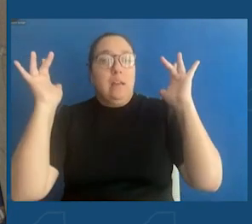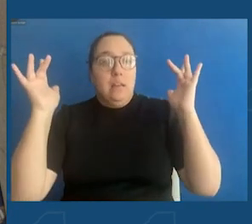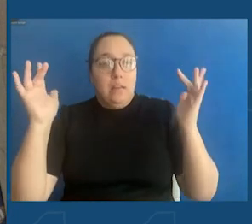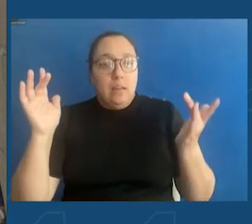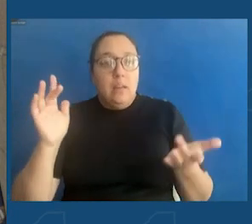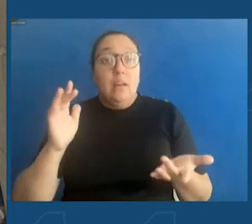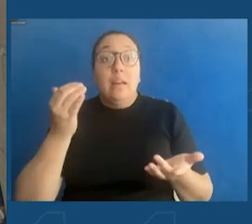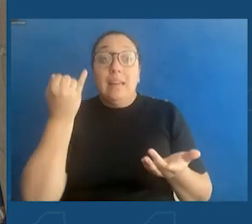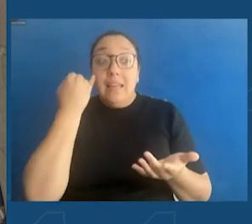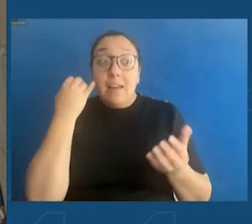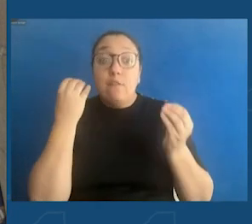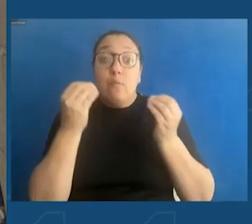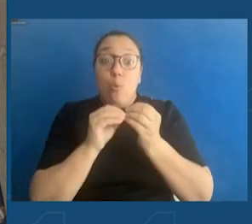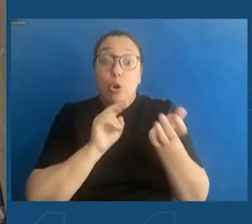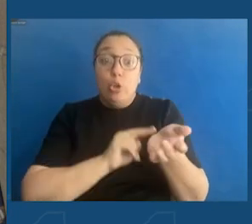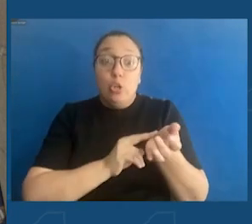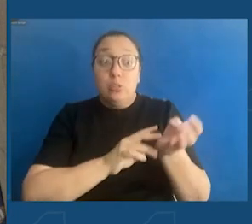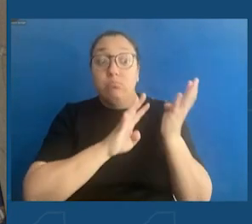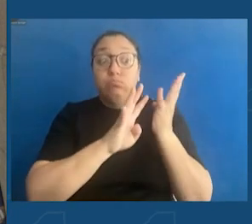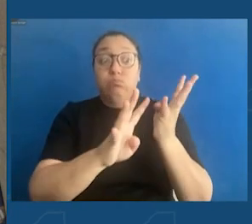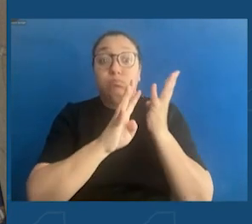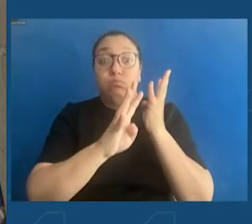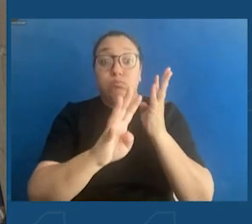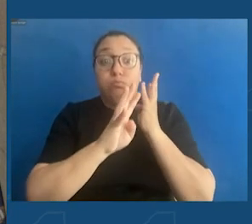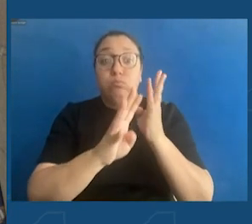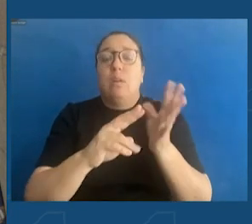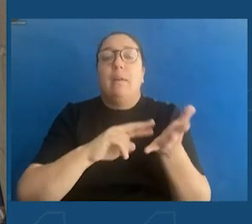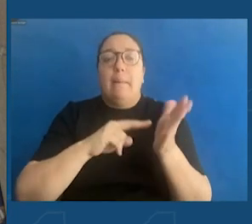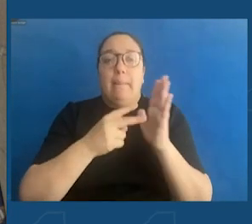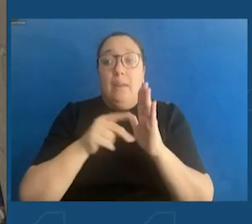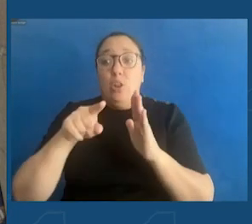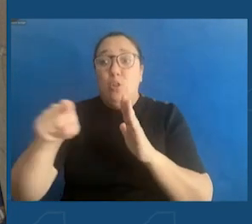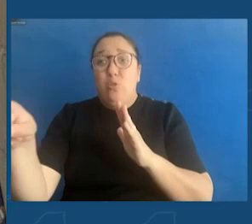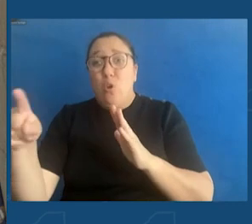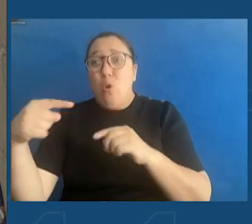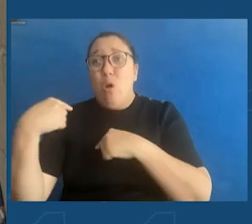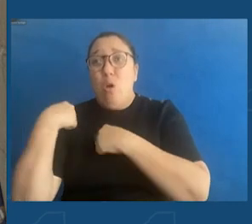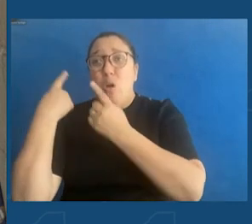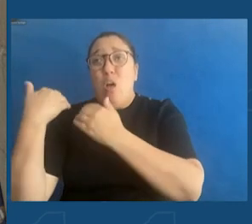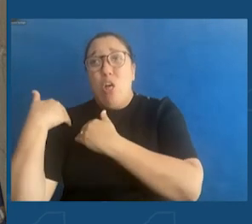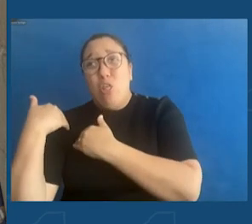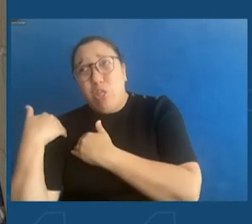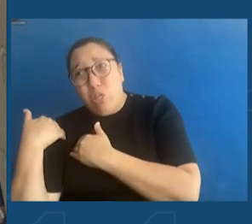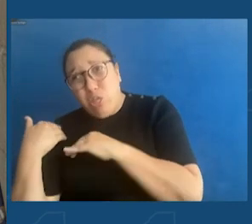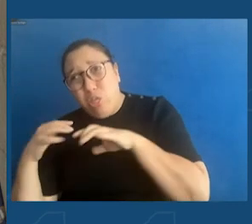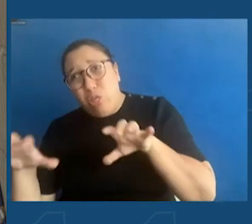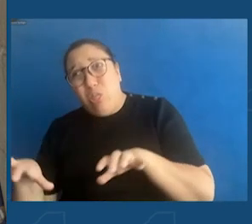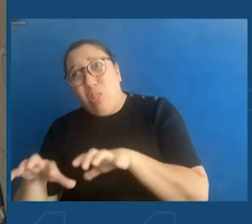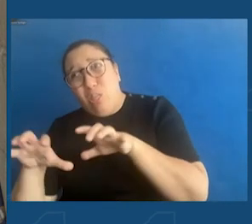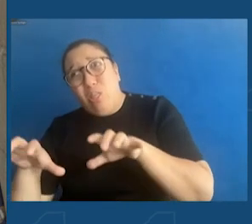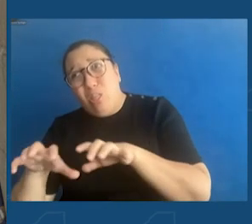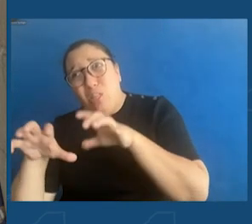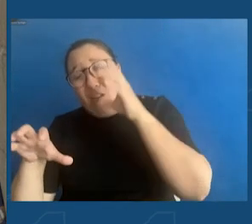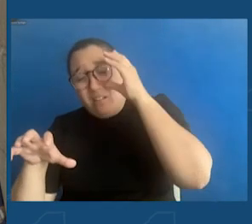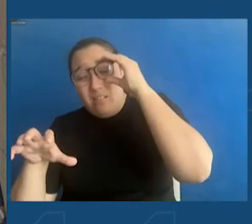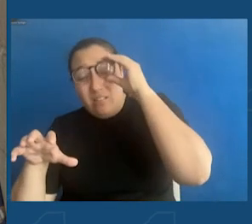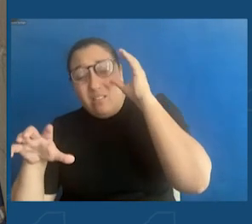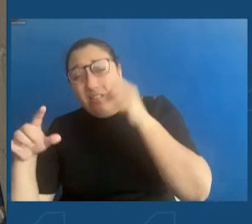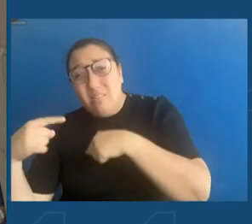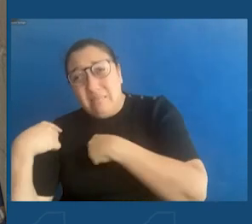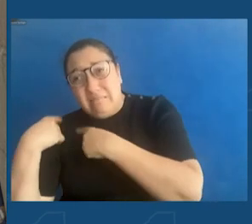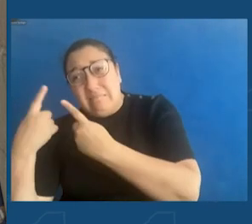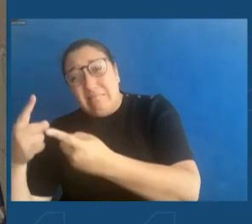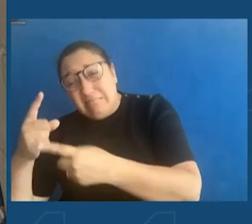system, enter the workplace, it takes some of the pressure off those who've been just trying to keep it going during some really tough times